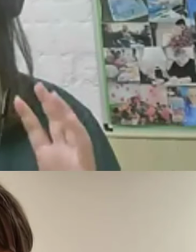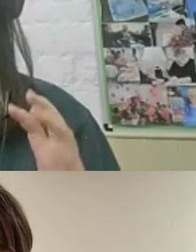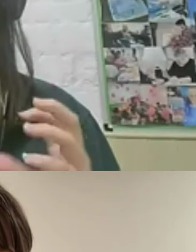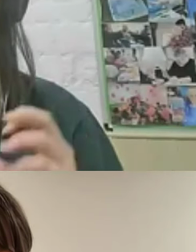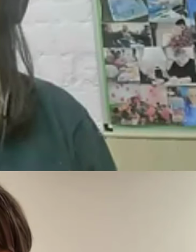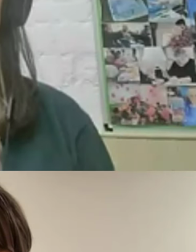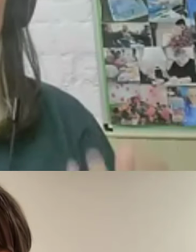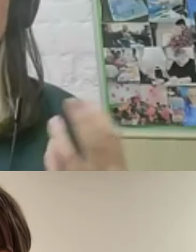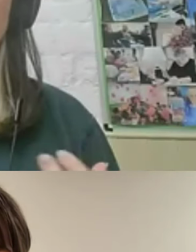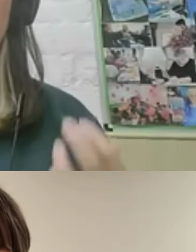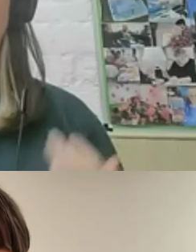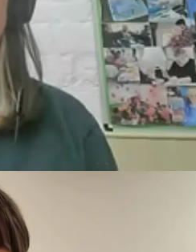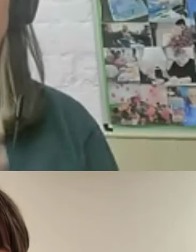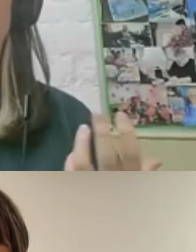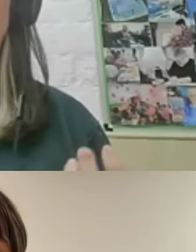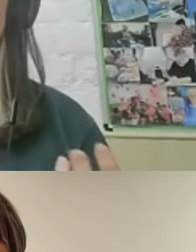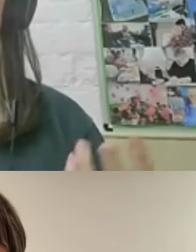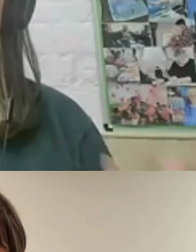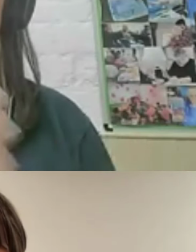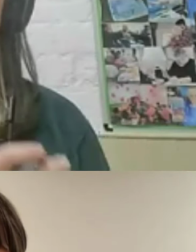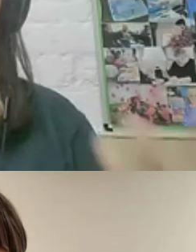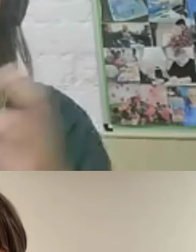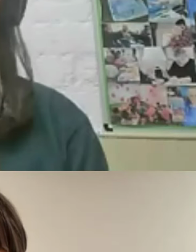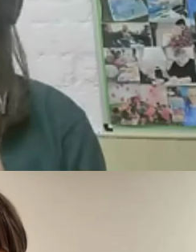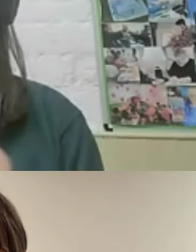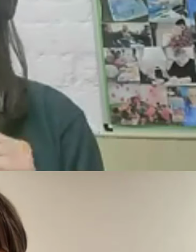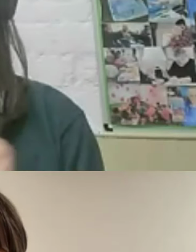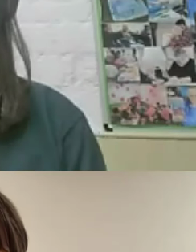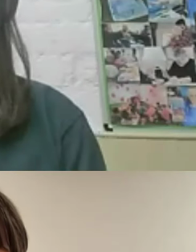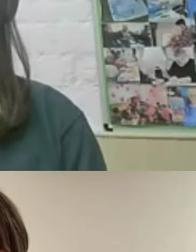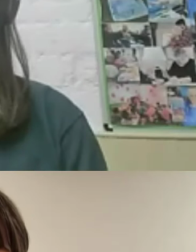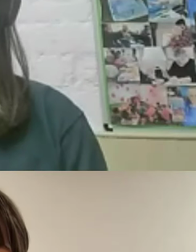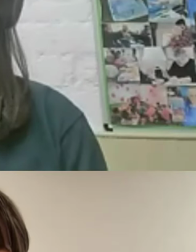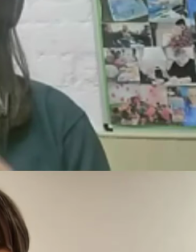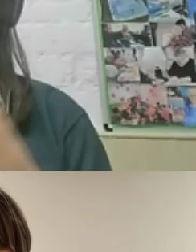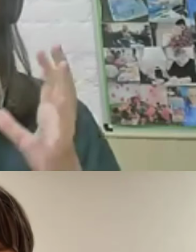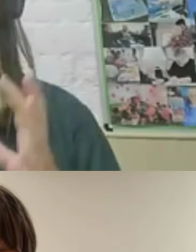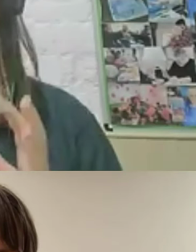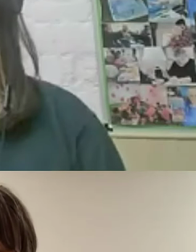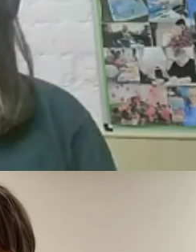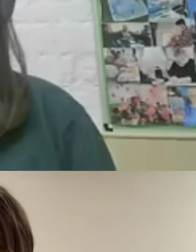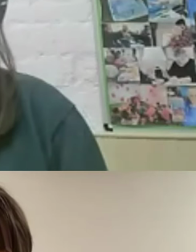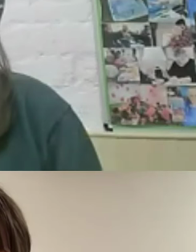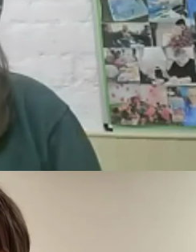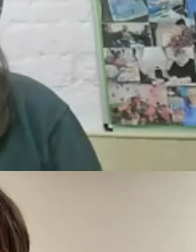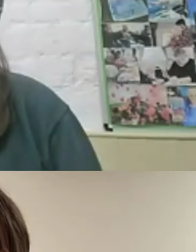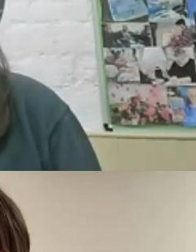that point, small arts organisation who had that expertise, how could we support those organisations?